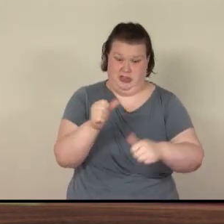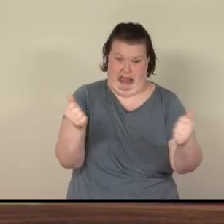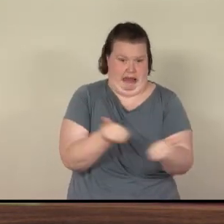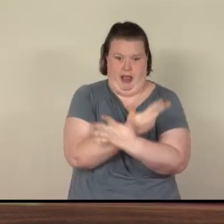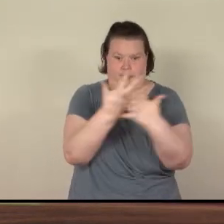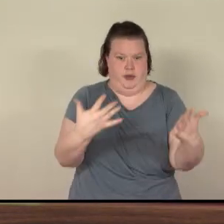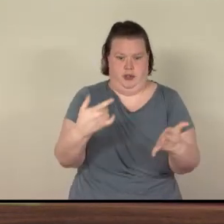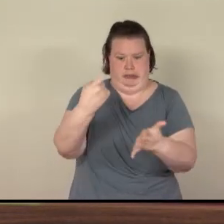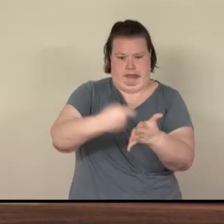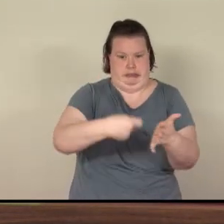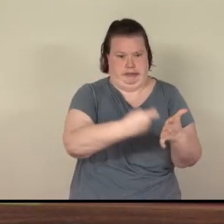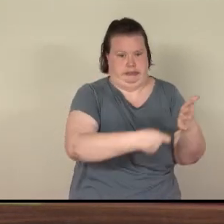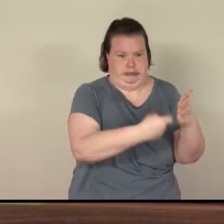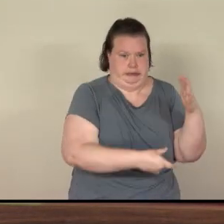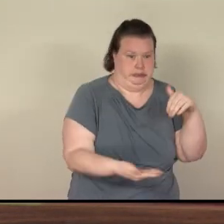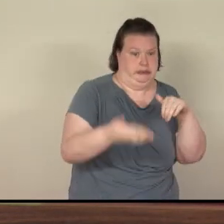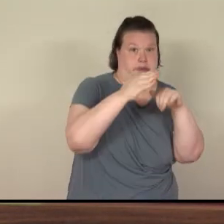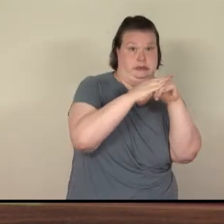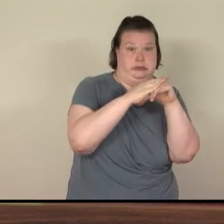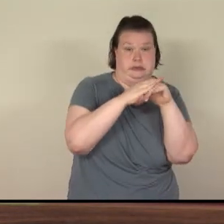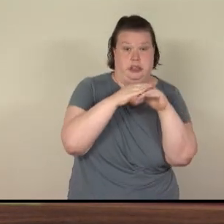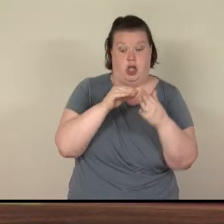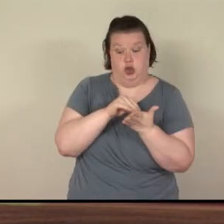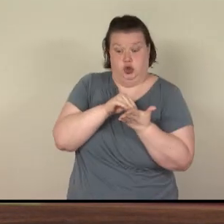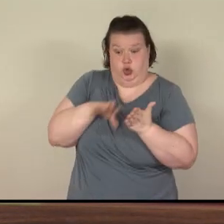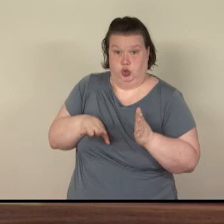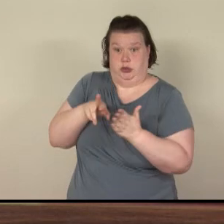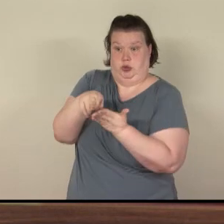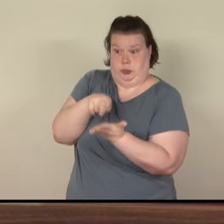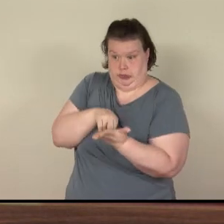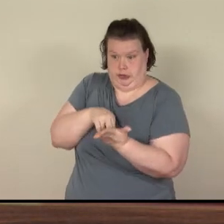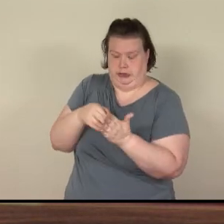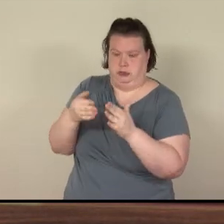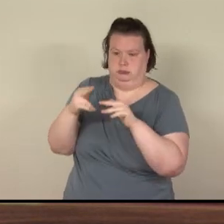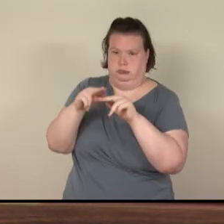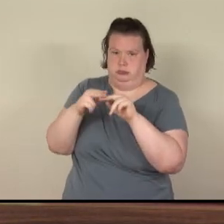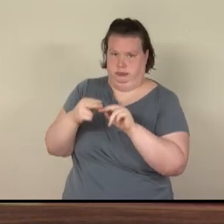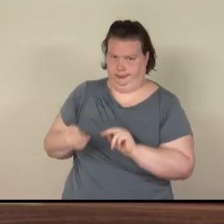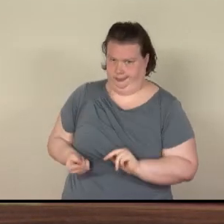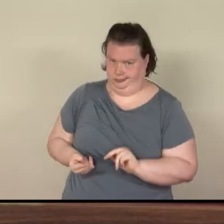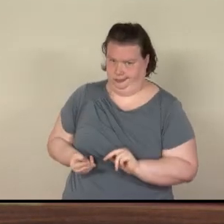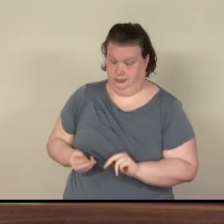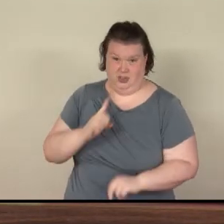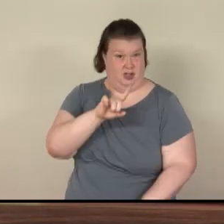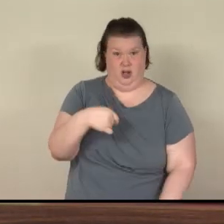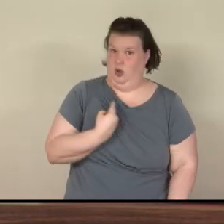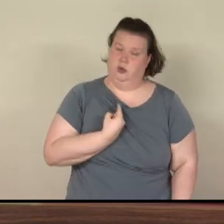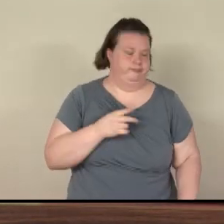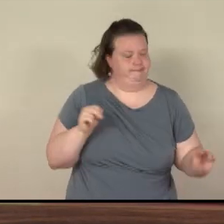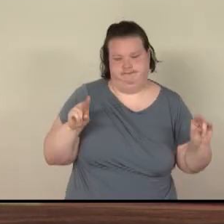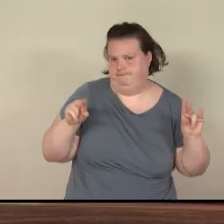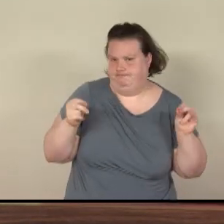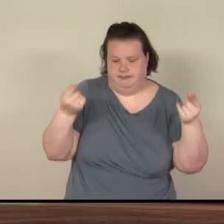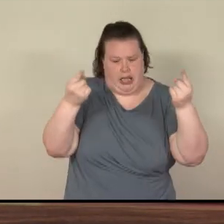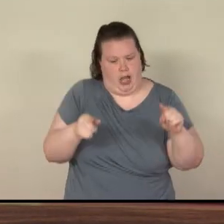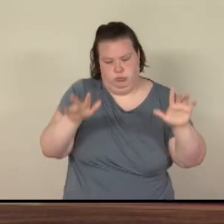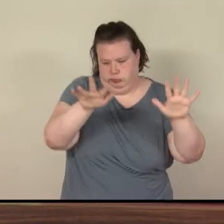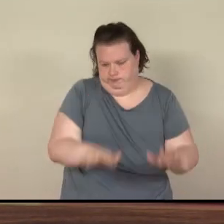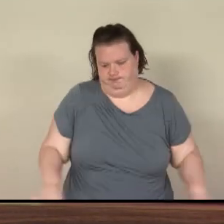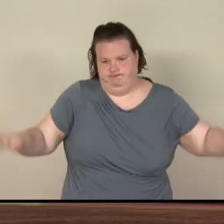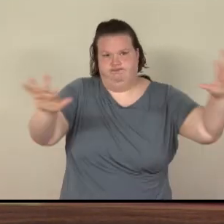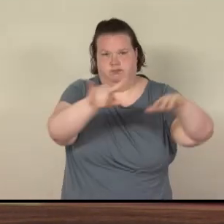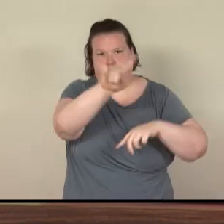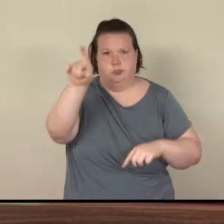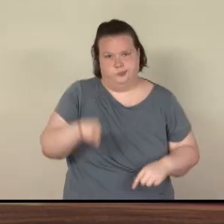enrollment. All these things have put a tremendous strain on our budget. And we're not alone. That's happening all across the